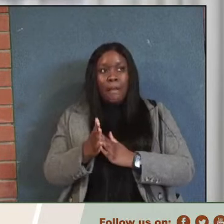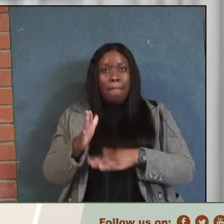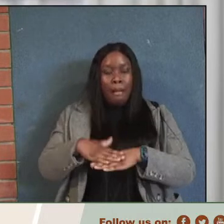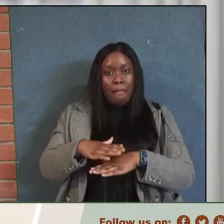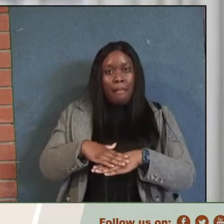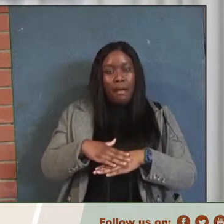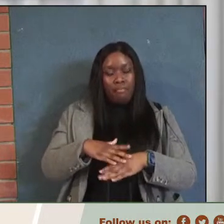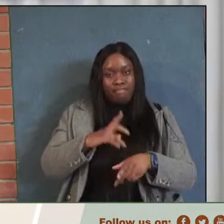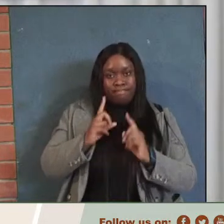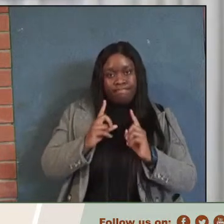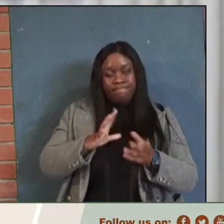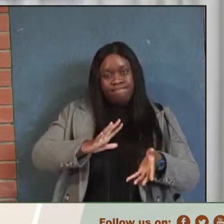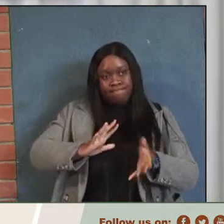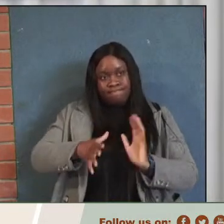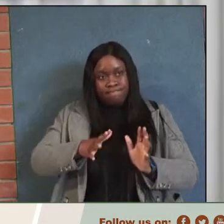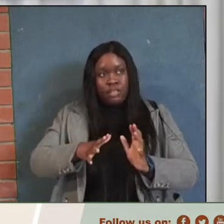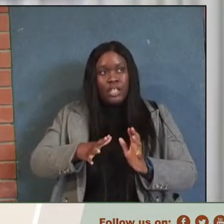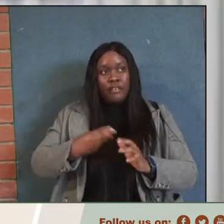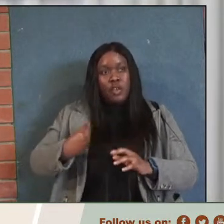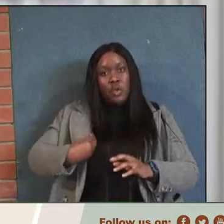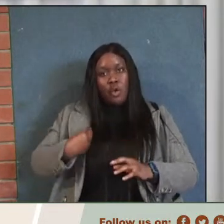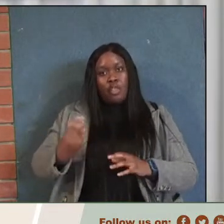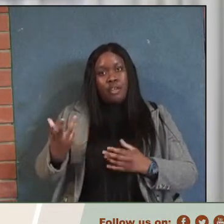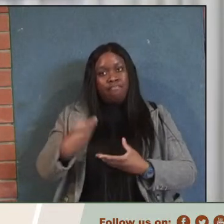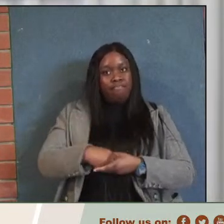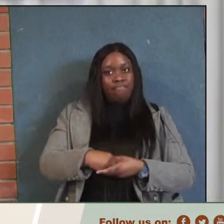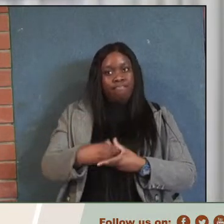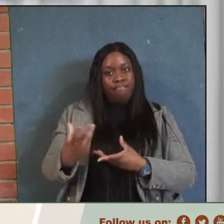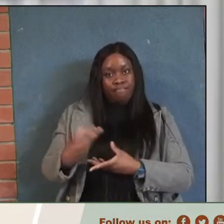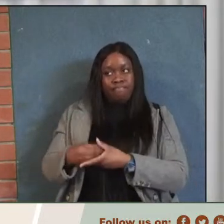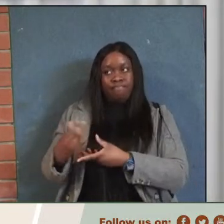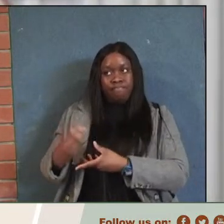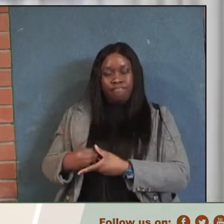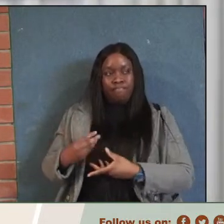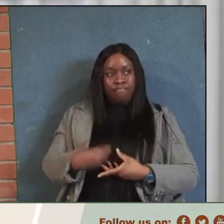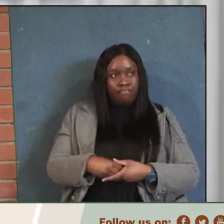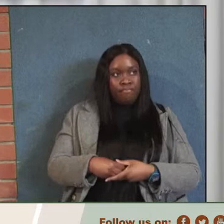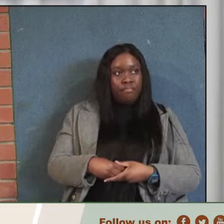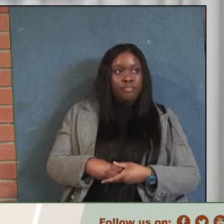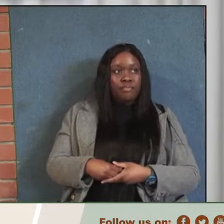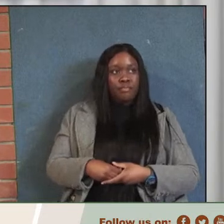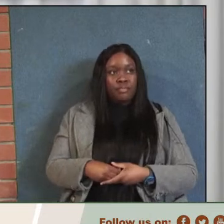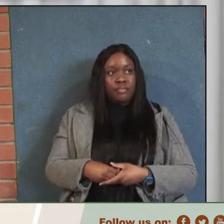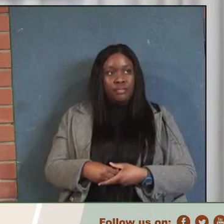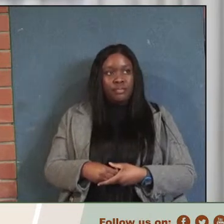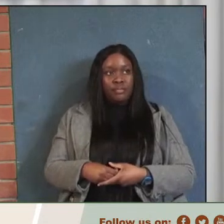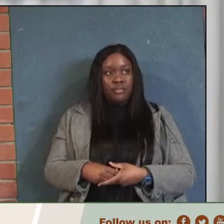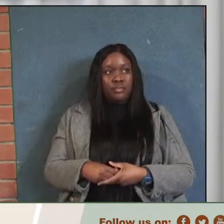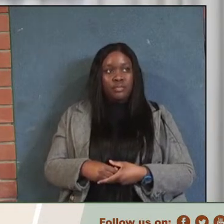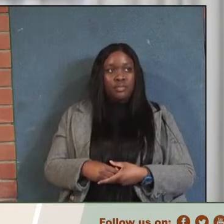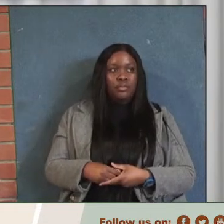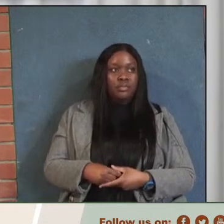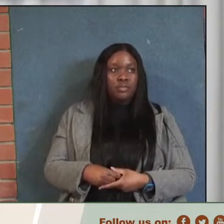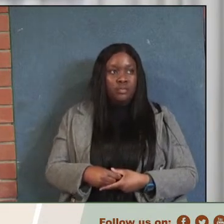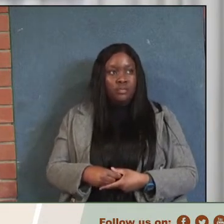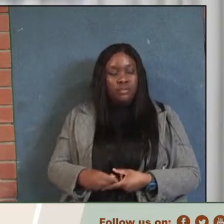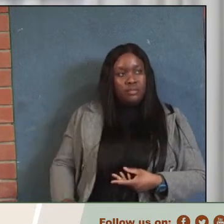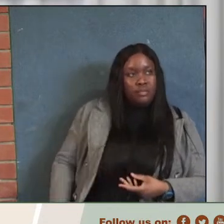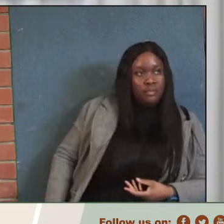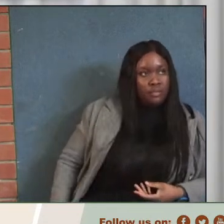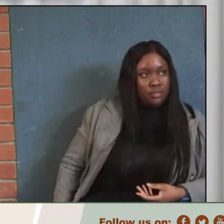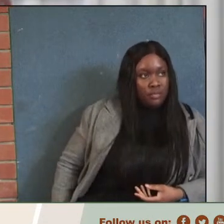that young people are taking, are participating in. And we